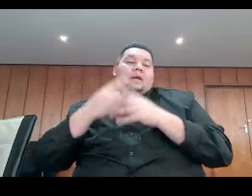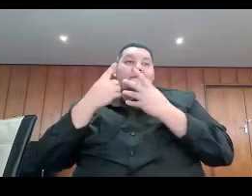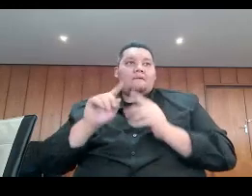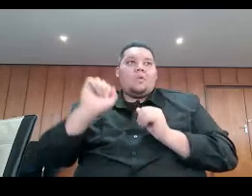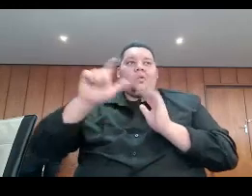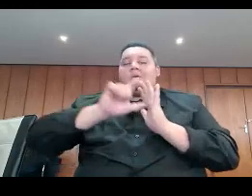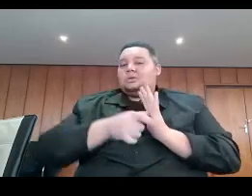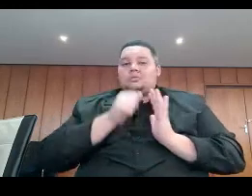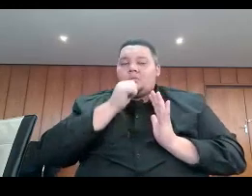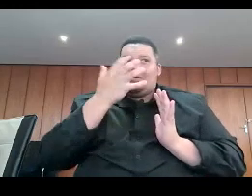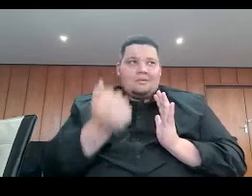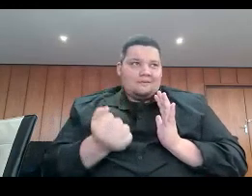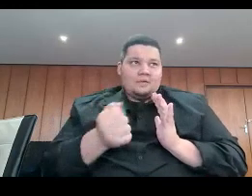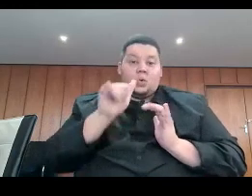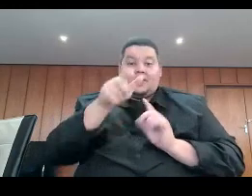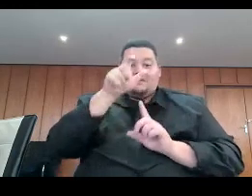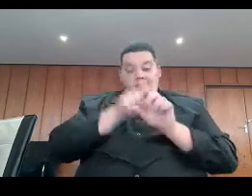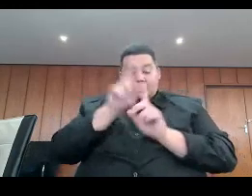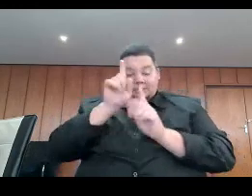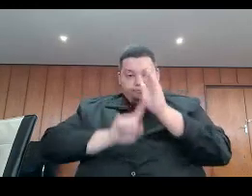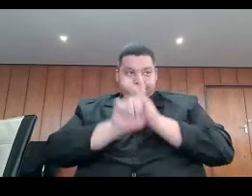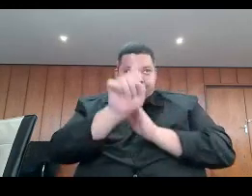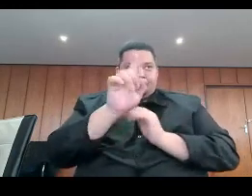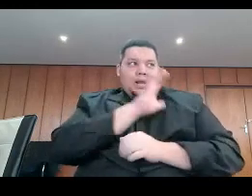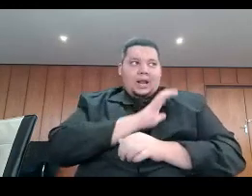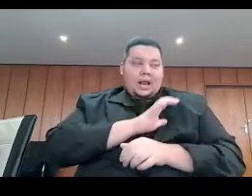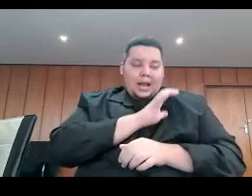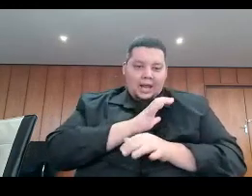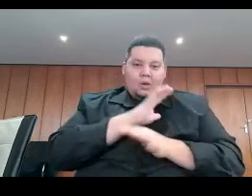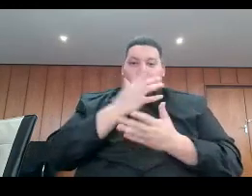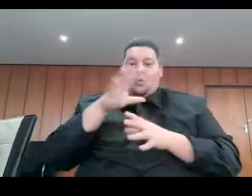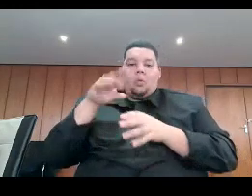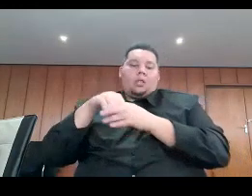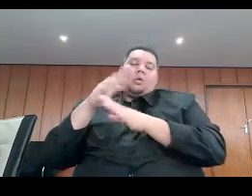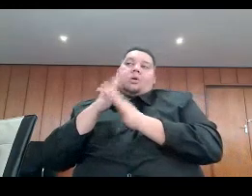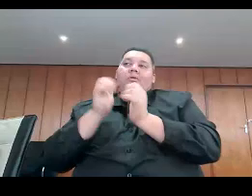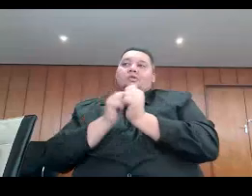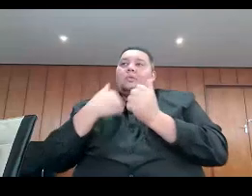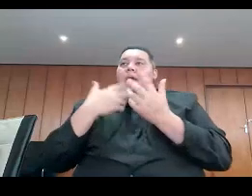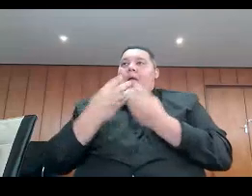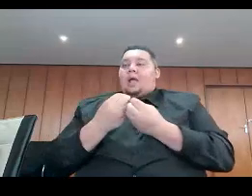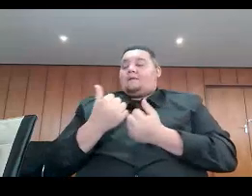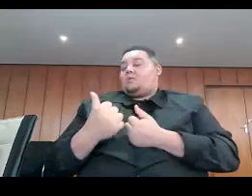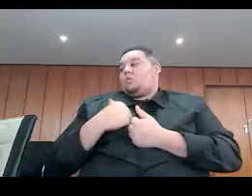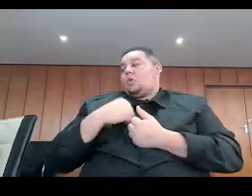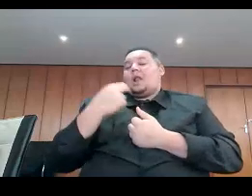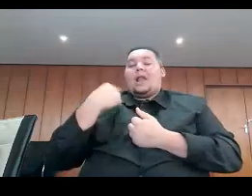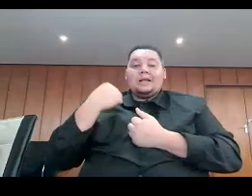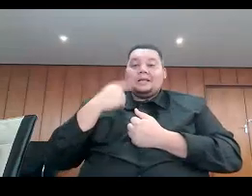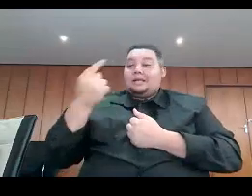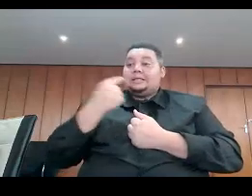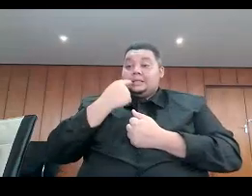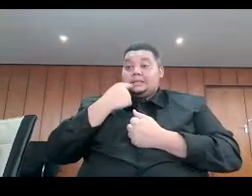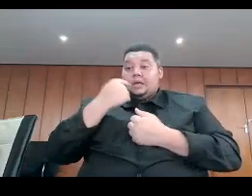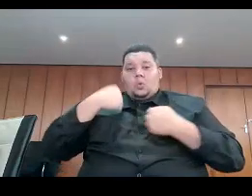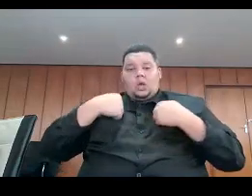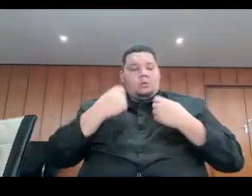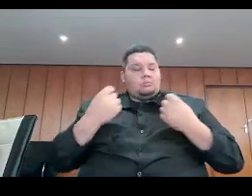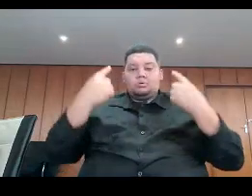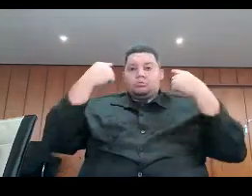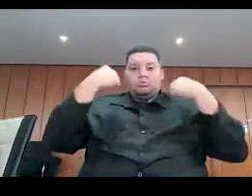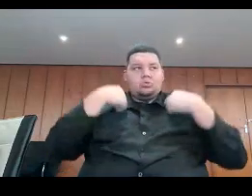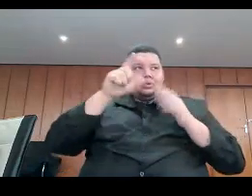disabilities. So if somebody is in a clinic, and in the workshop that we had with nurses recently, they said, we don't understand